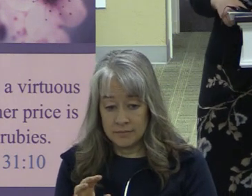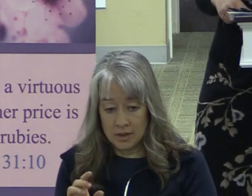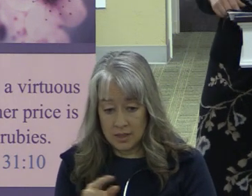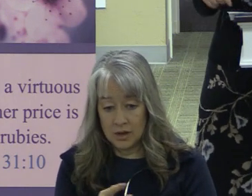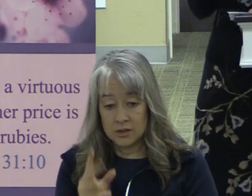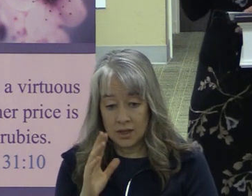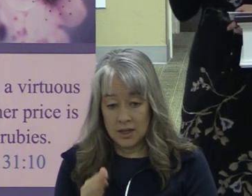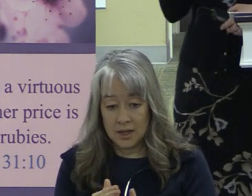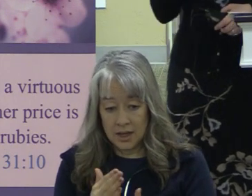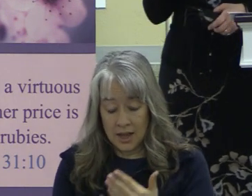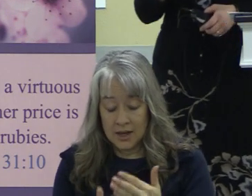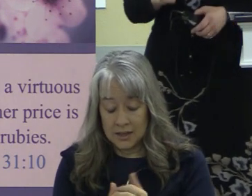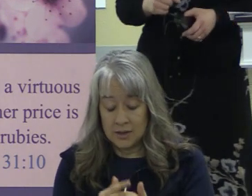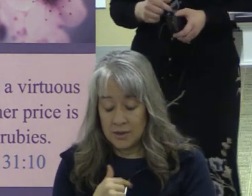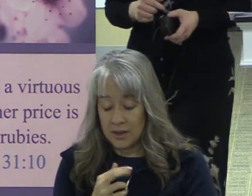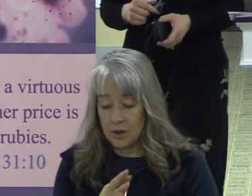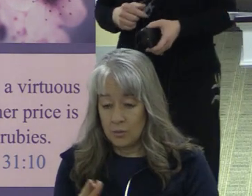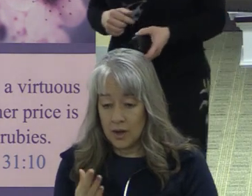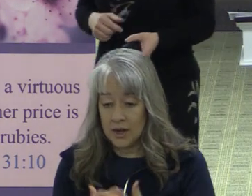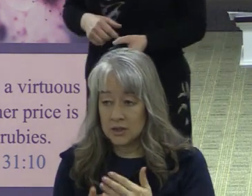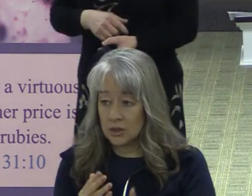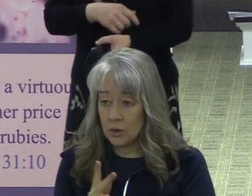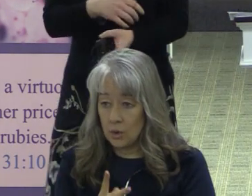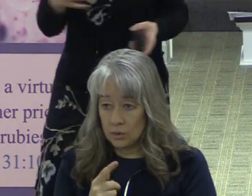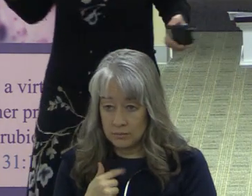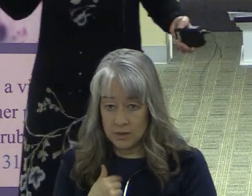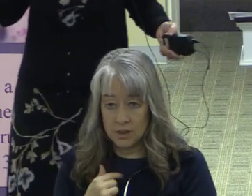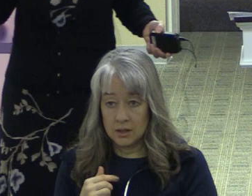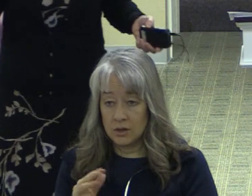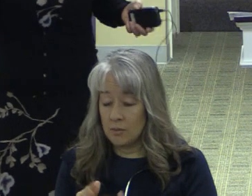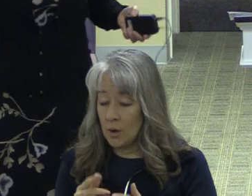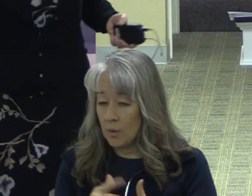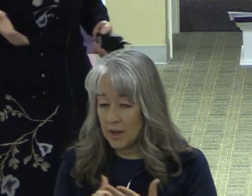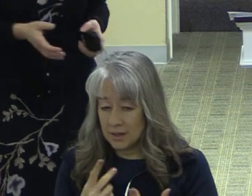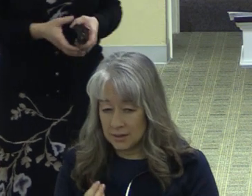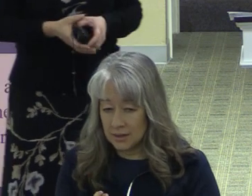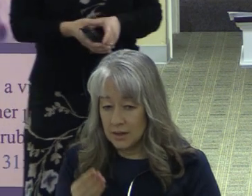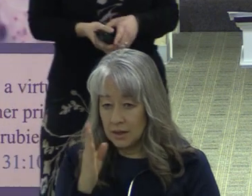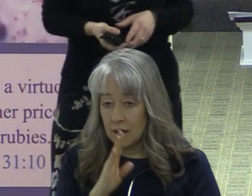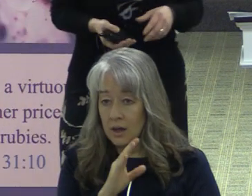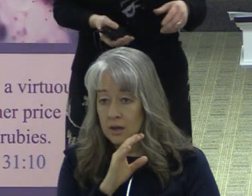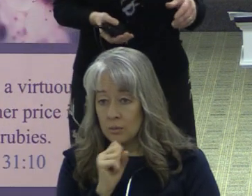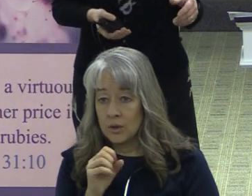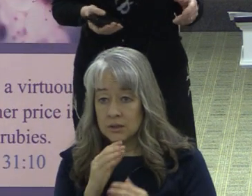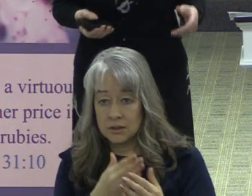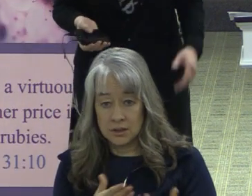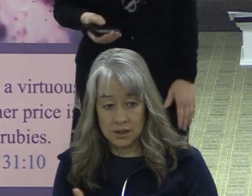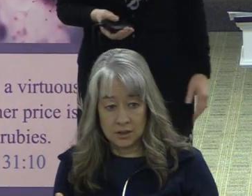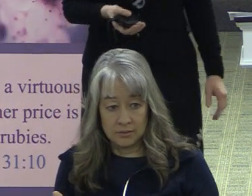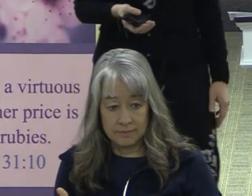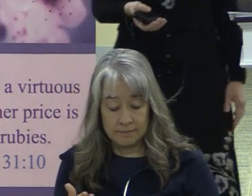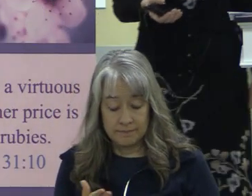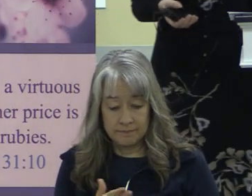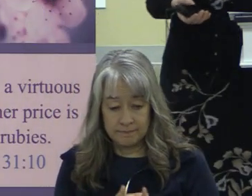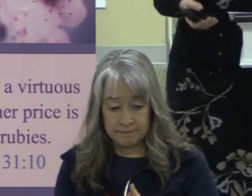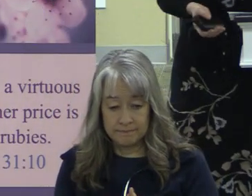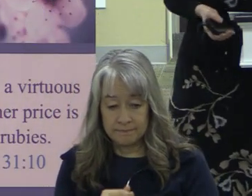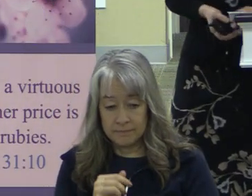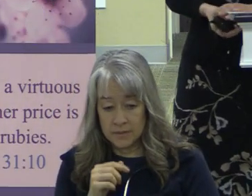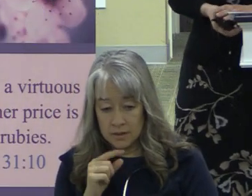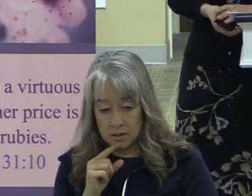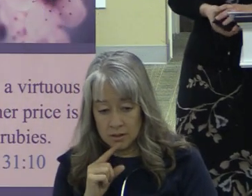lead me, and thy right hand shall hold me. No matter what I did, God was there. And